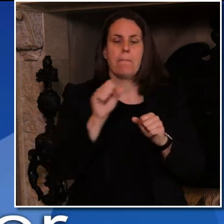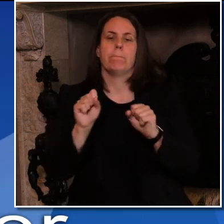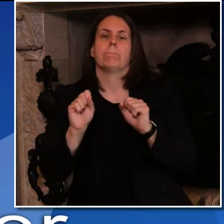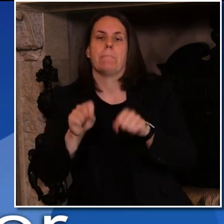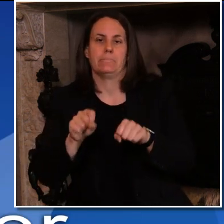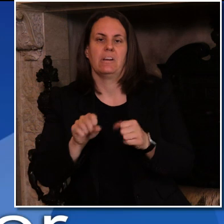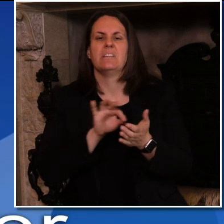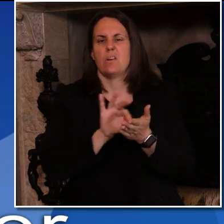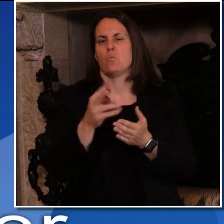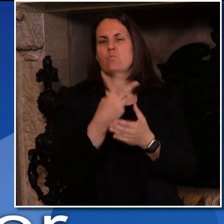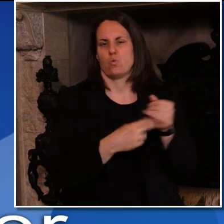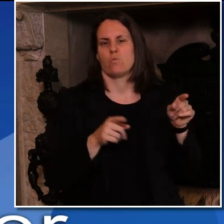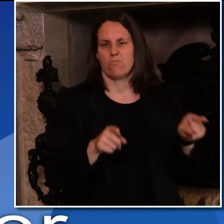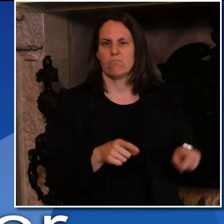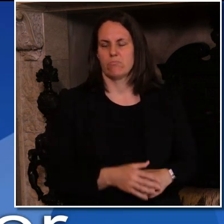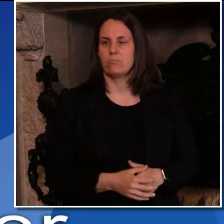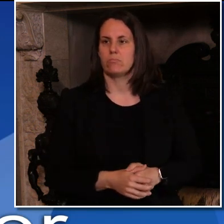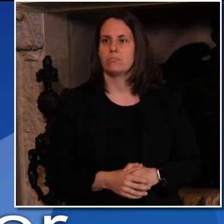Hi, thanks for